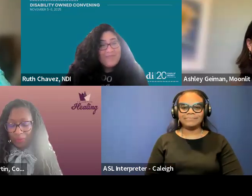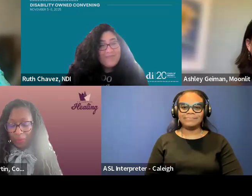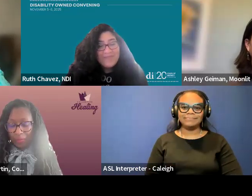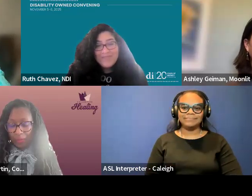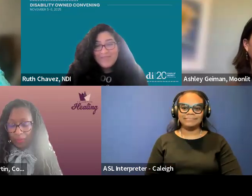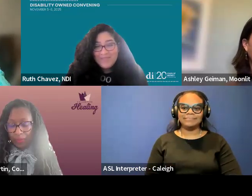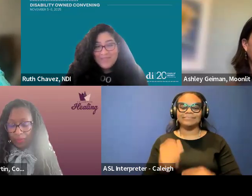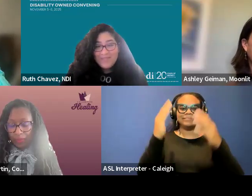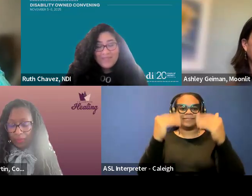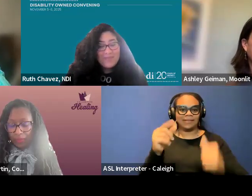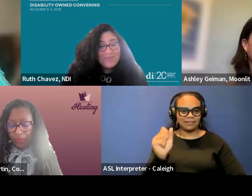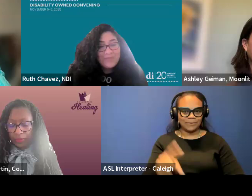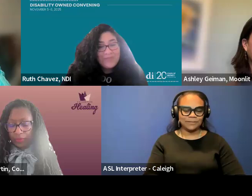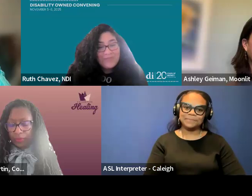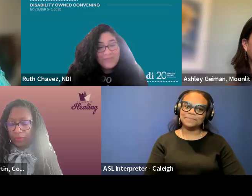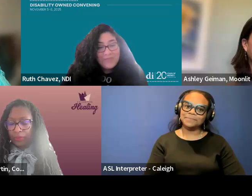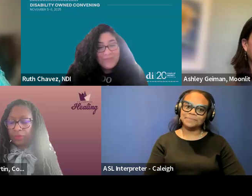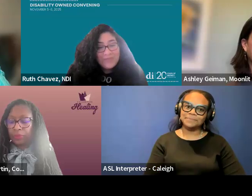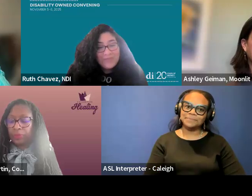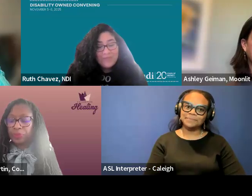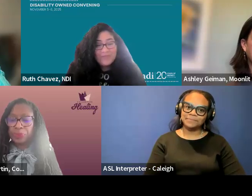Okay, so the next question is,